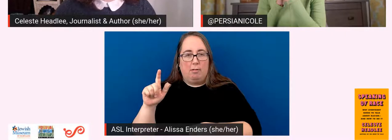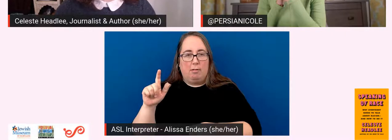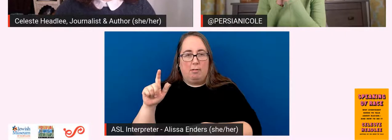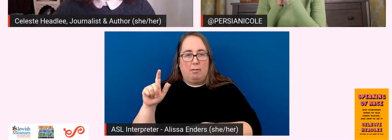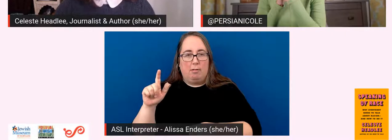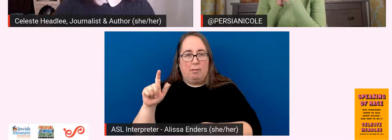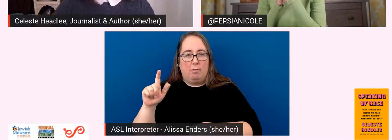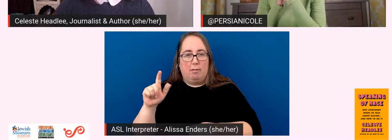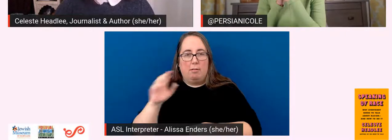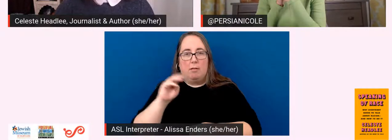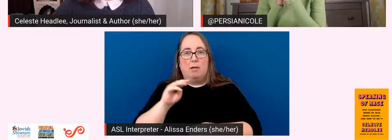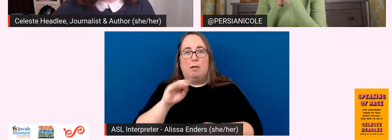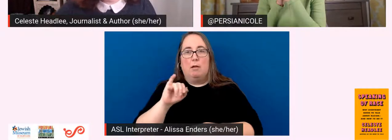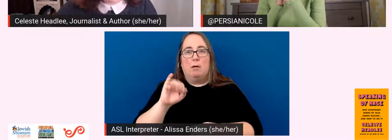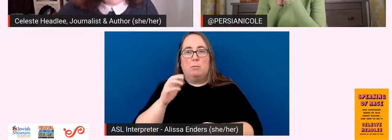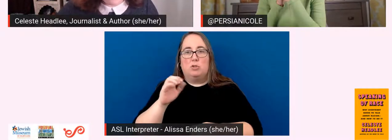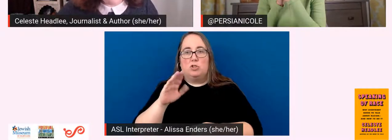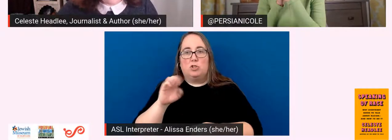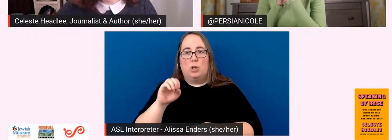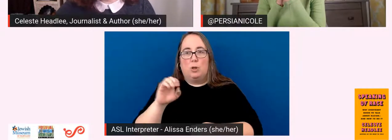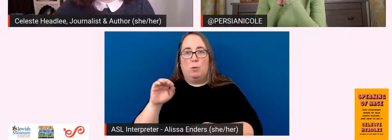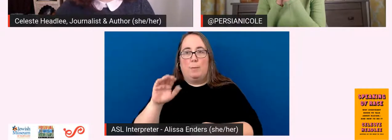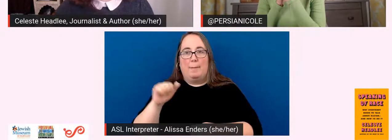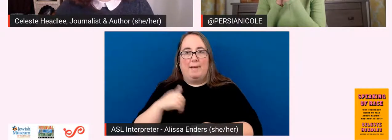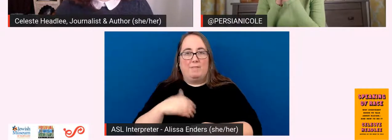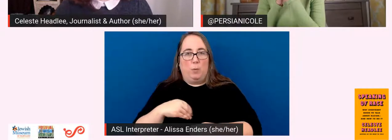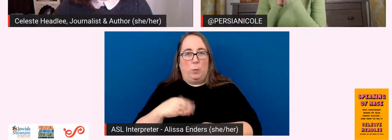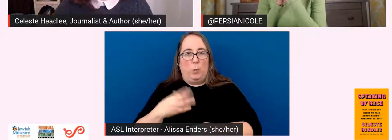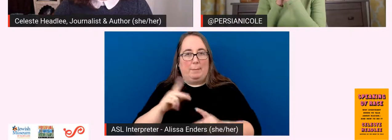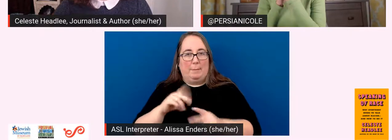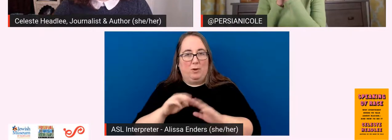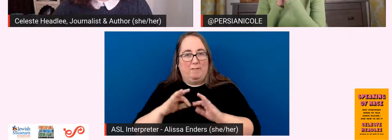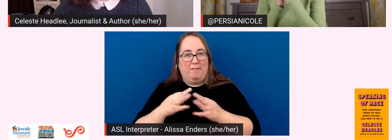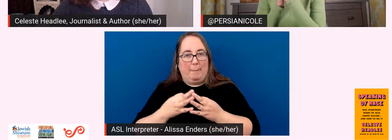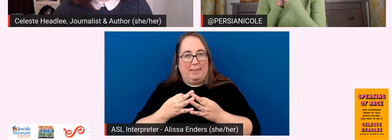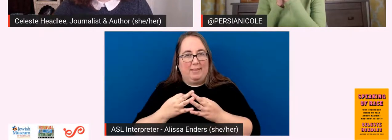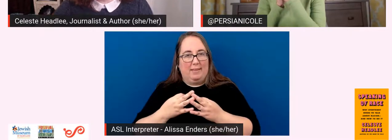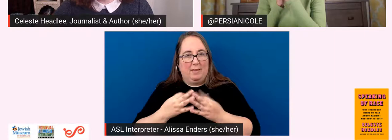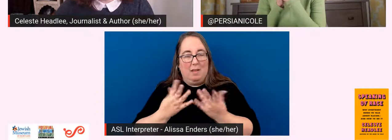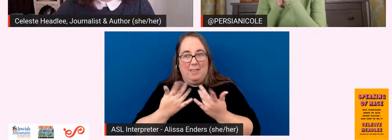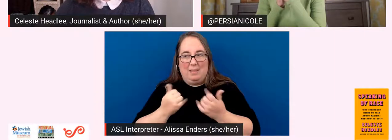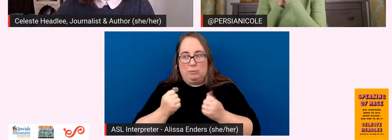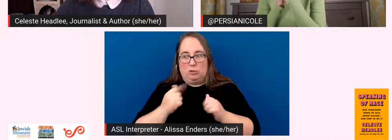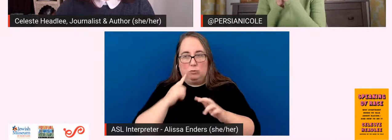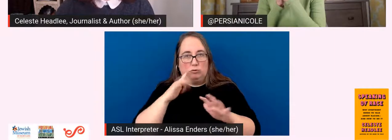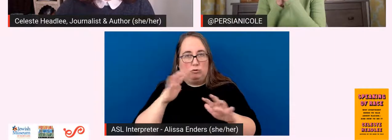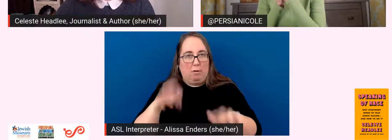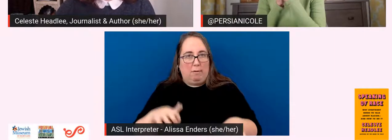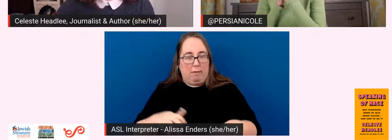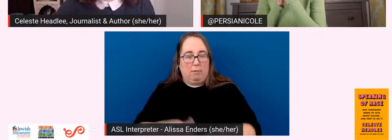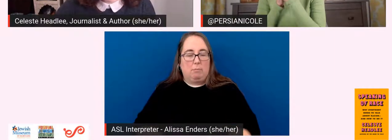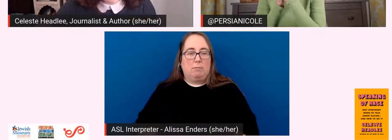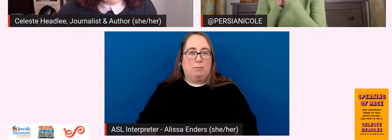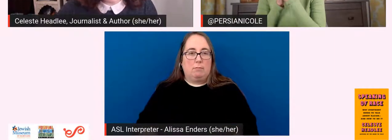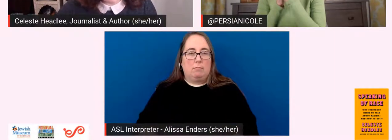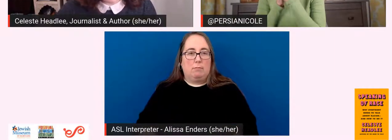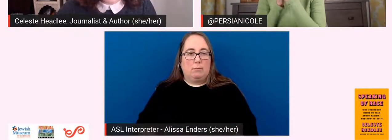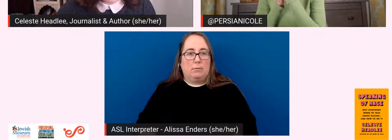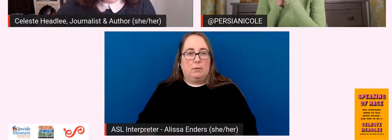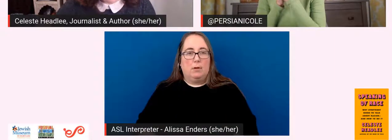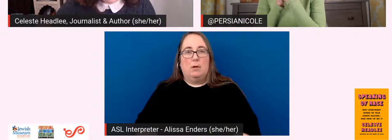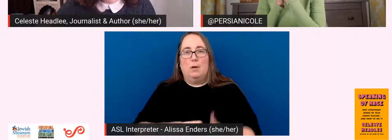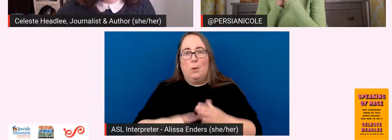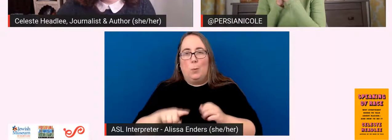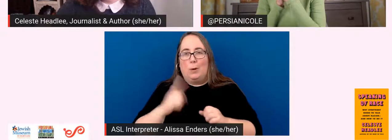out Michelle Obama had white people in her family tree. Do you remember that? This was so shocking. Yes. What black person